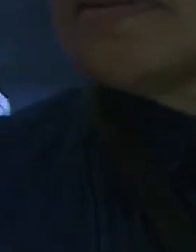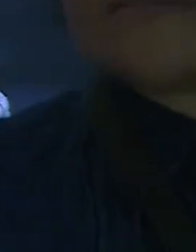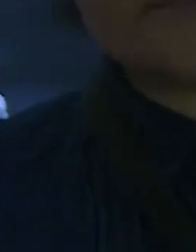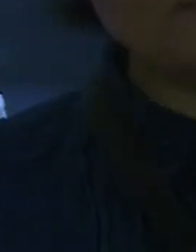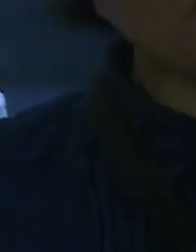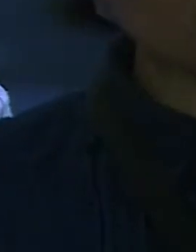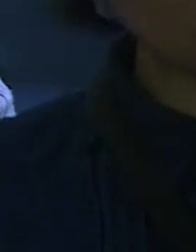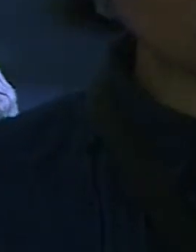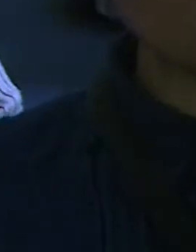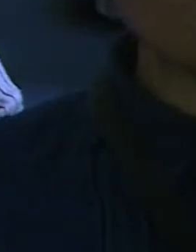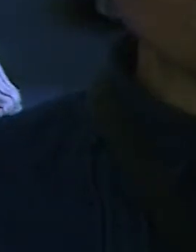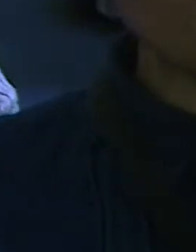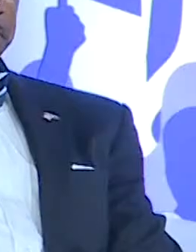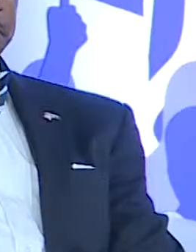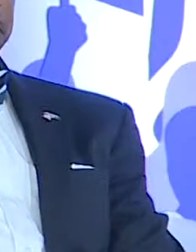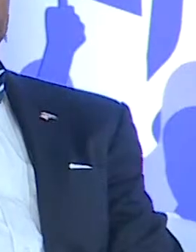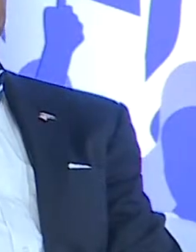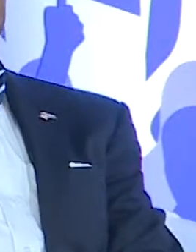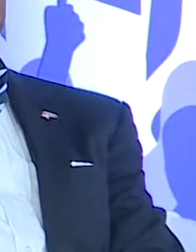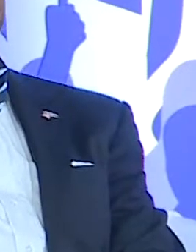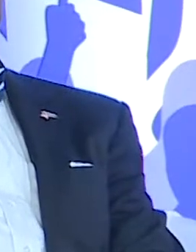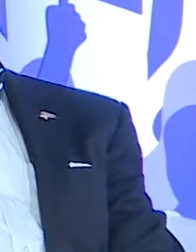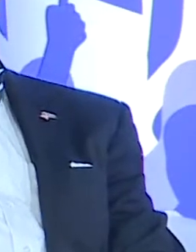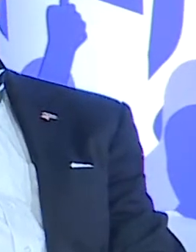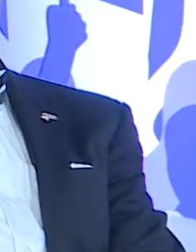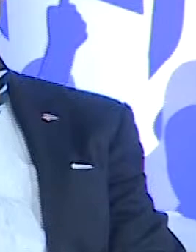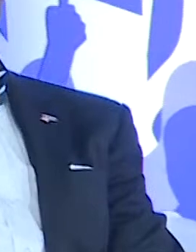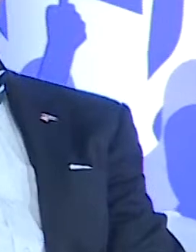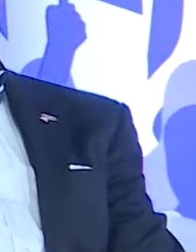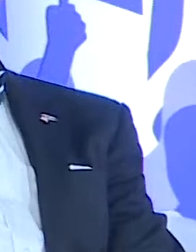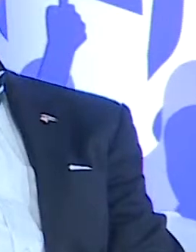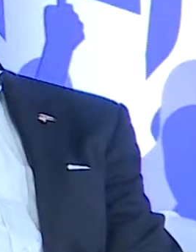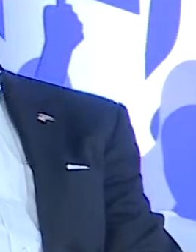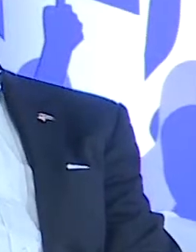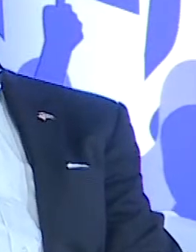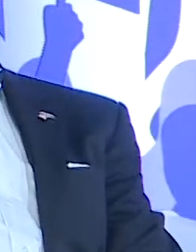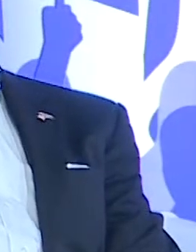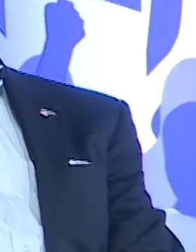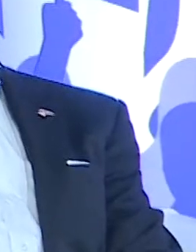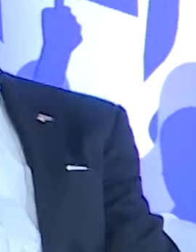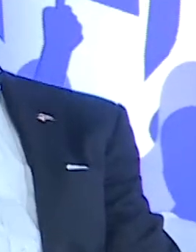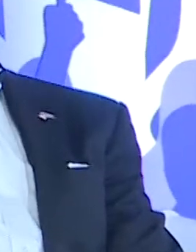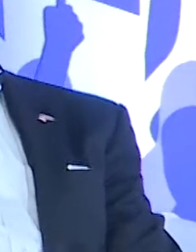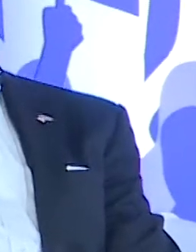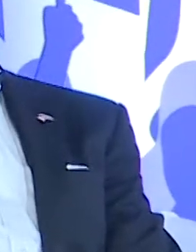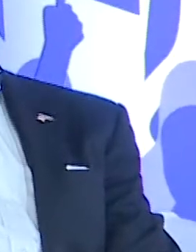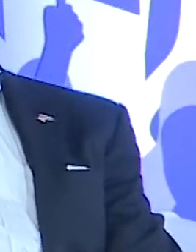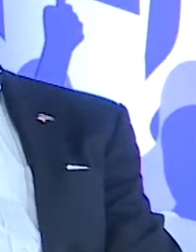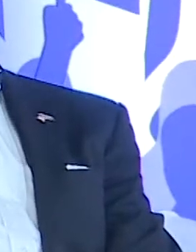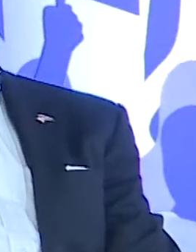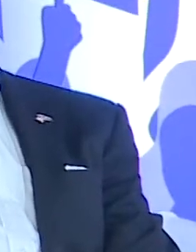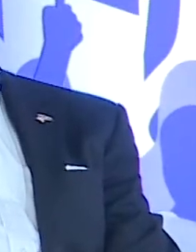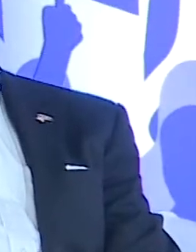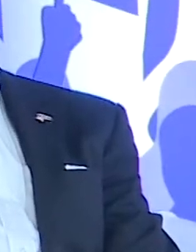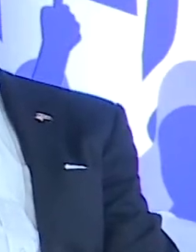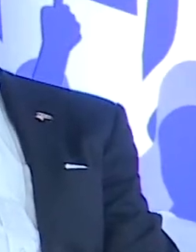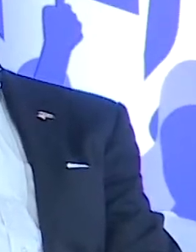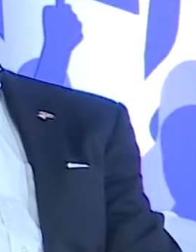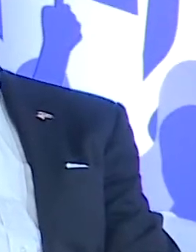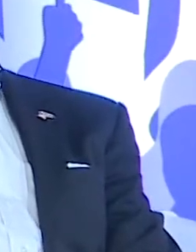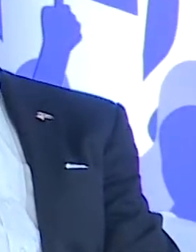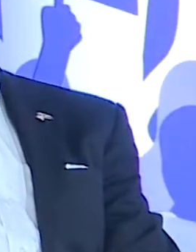qualified lawyer with over 20 years of experience in the financial sector with senior roles in capital